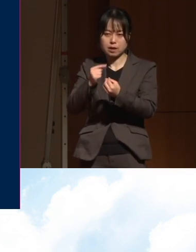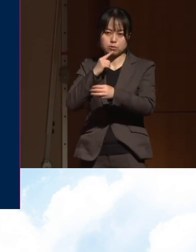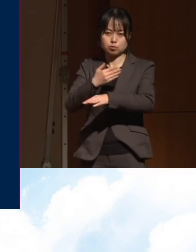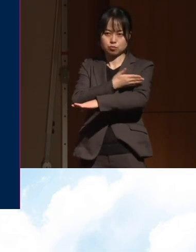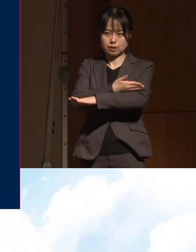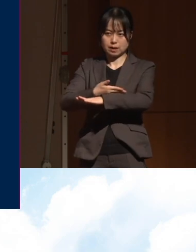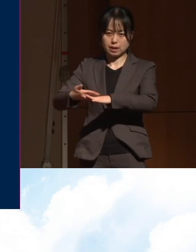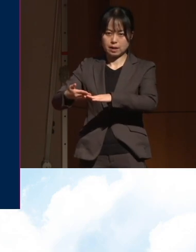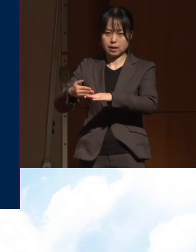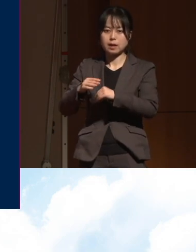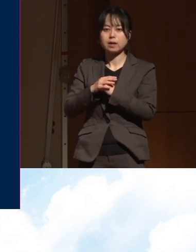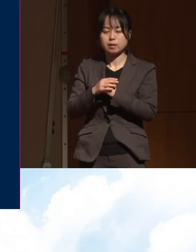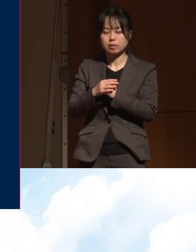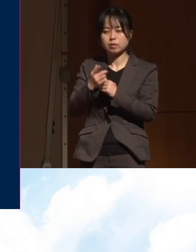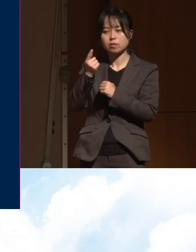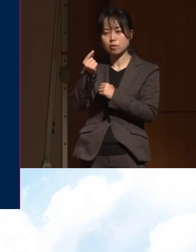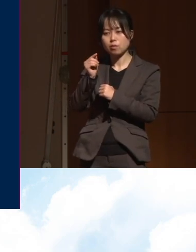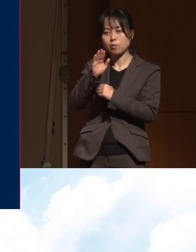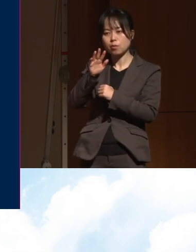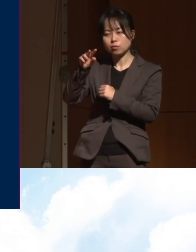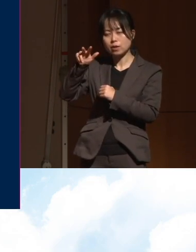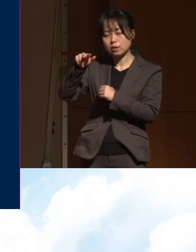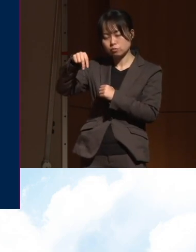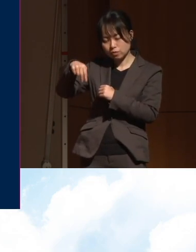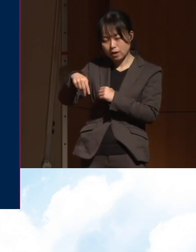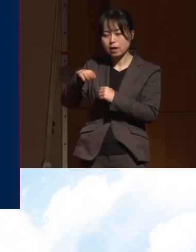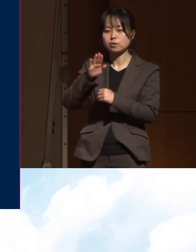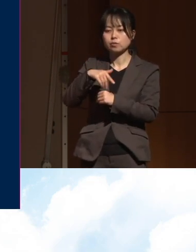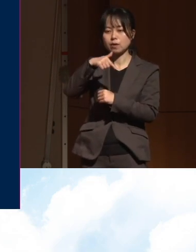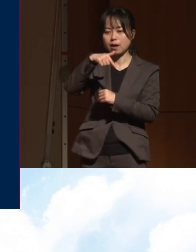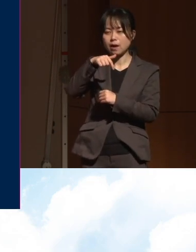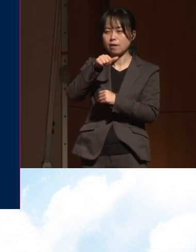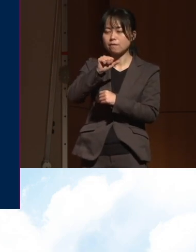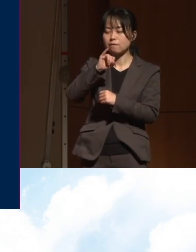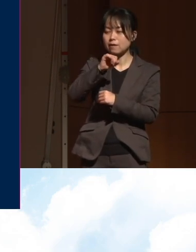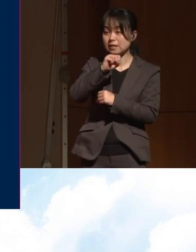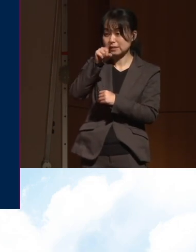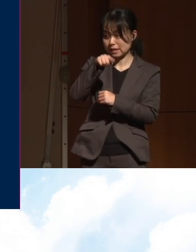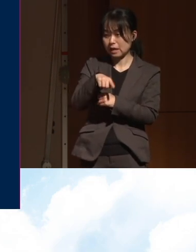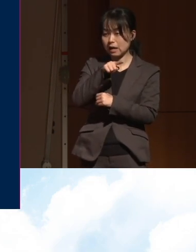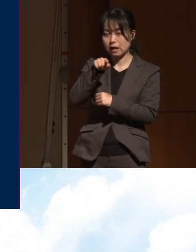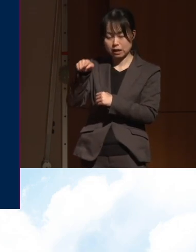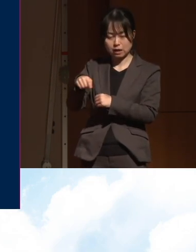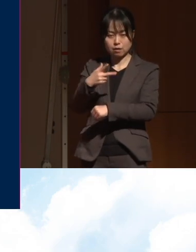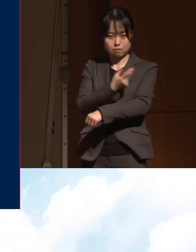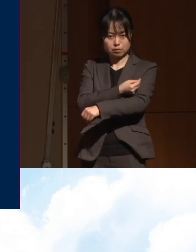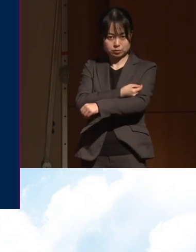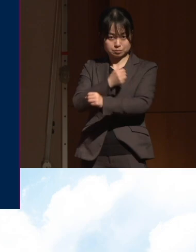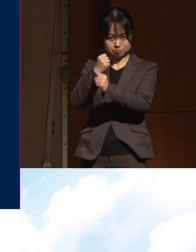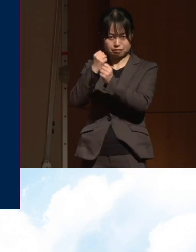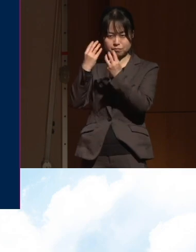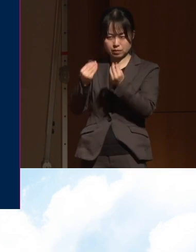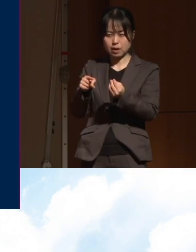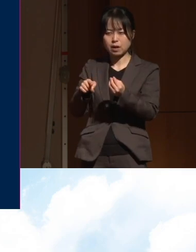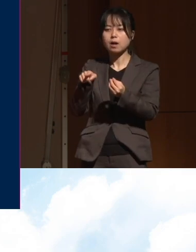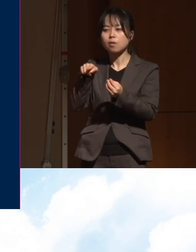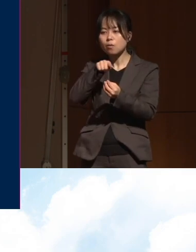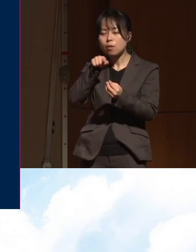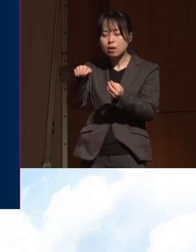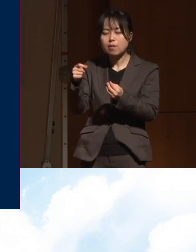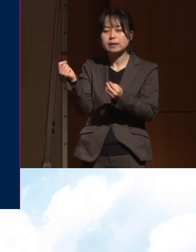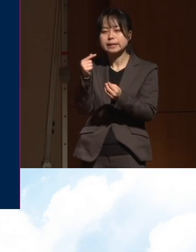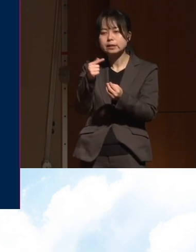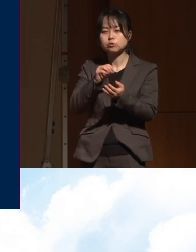and Pfizer-BioNTech vaccines were actually authorized for emergency use in December of